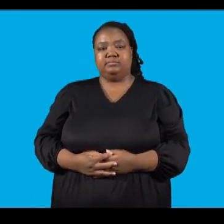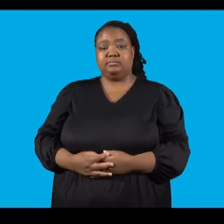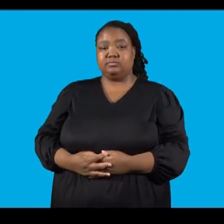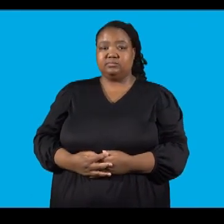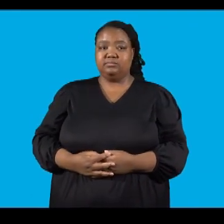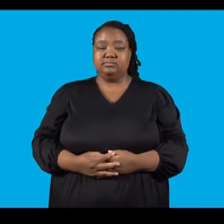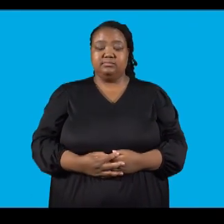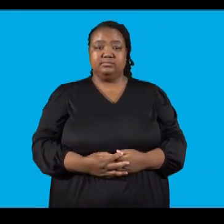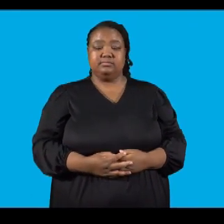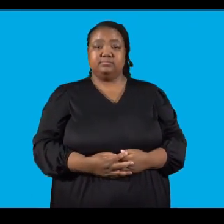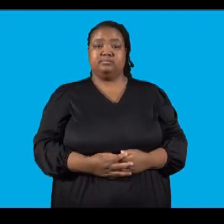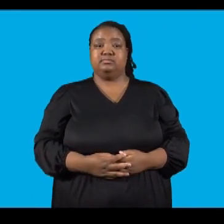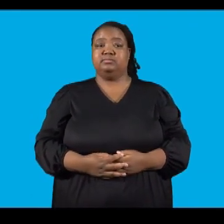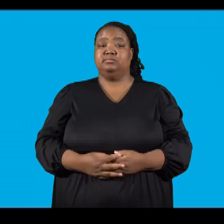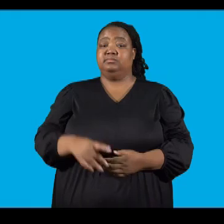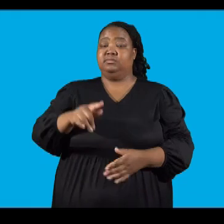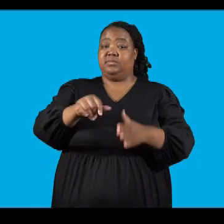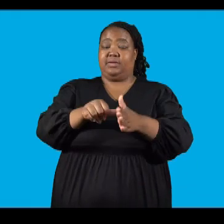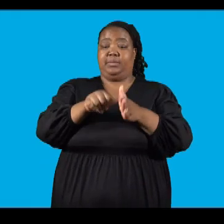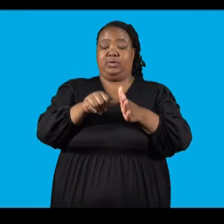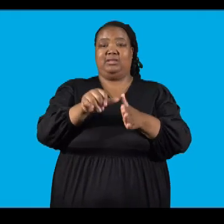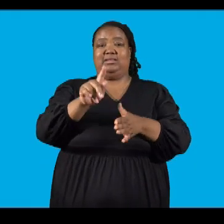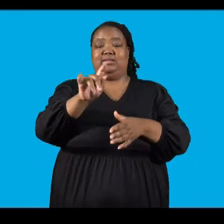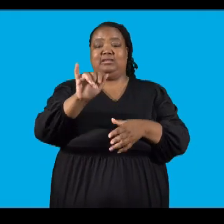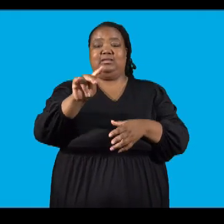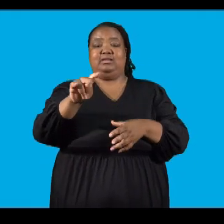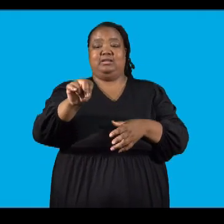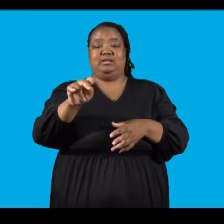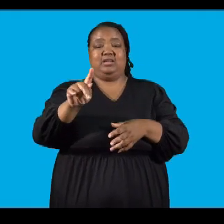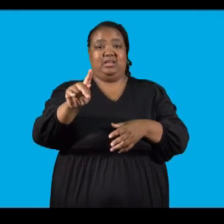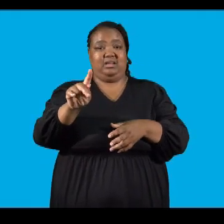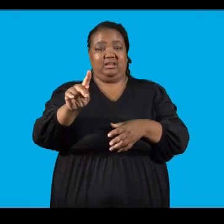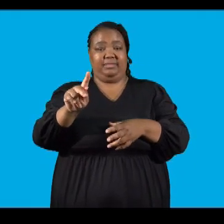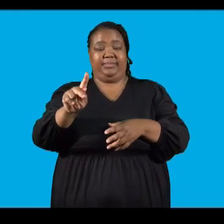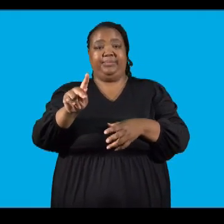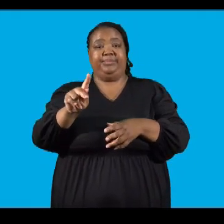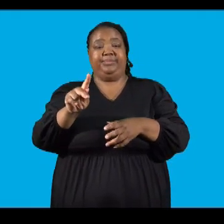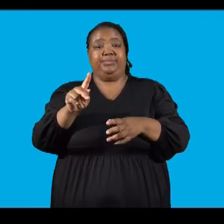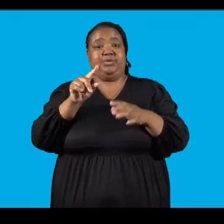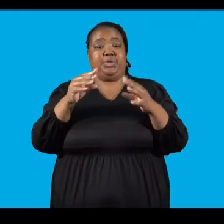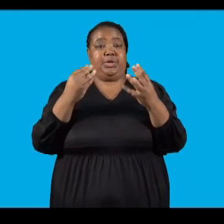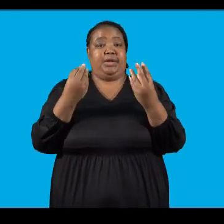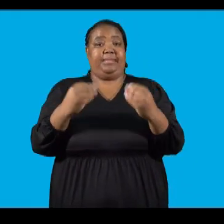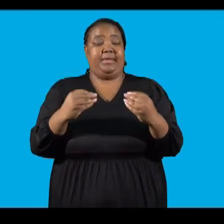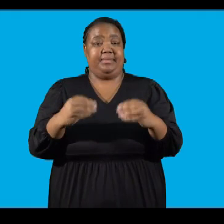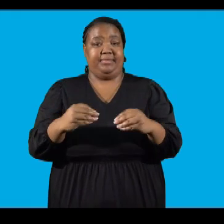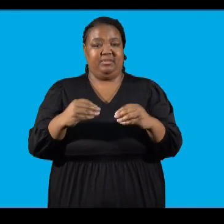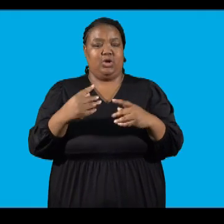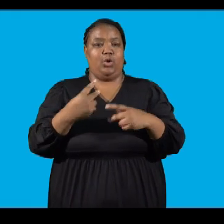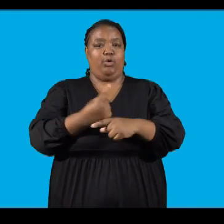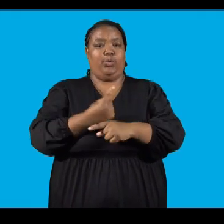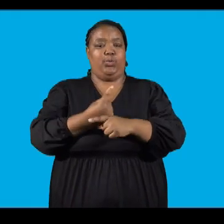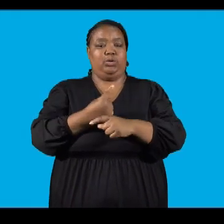So next, at the kink, this is very, very crucial. Technically, the firm